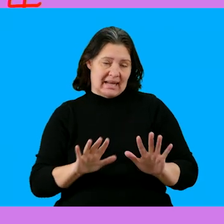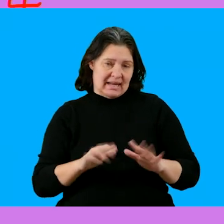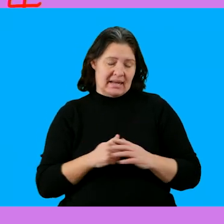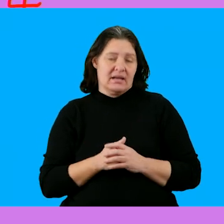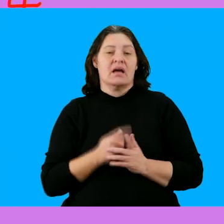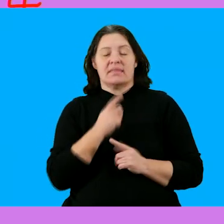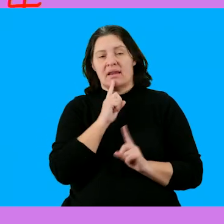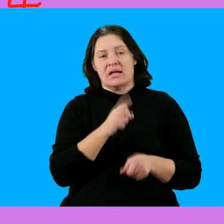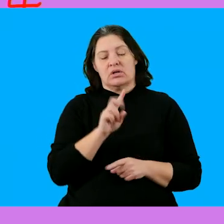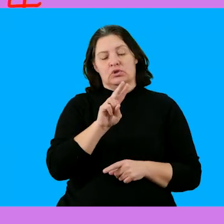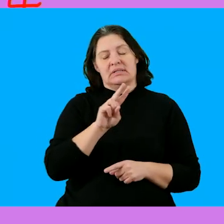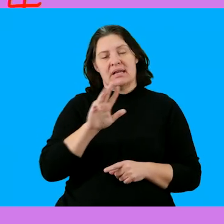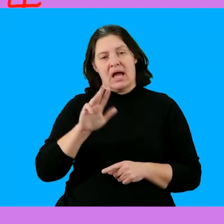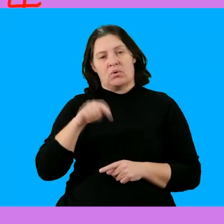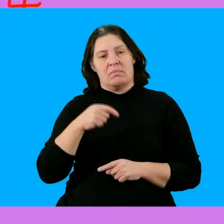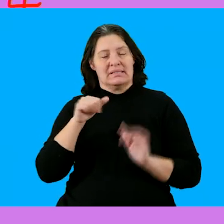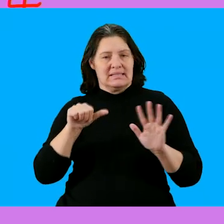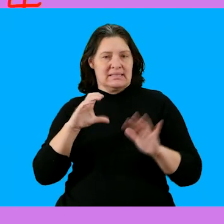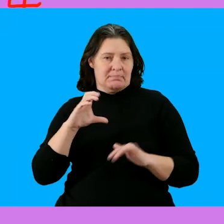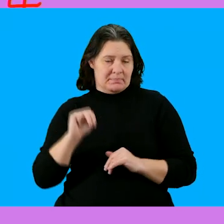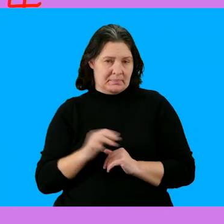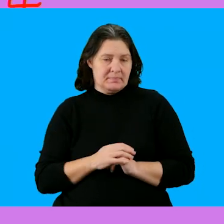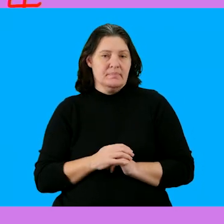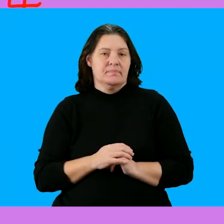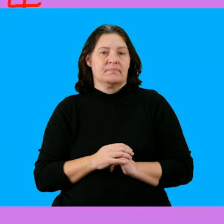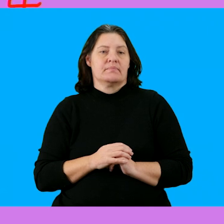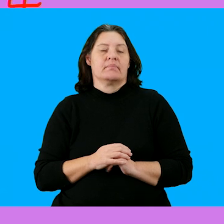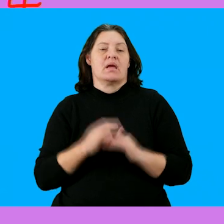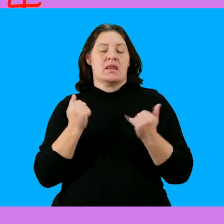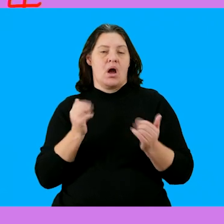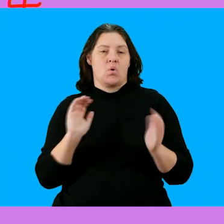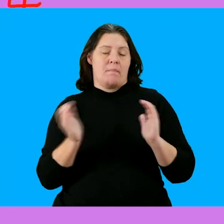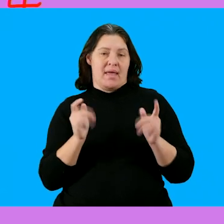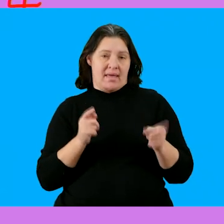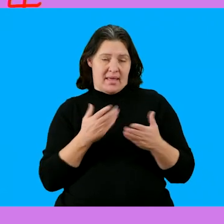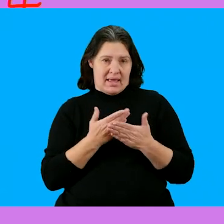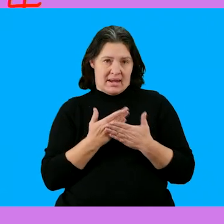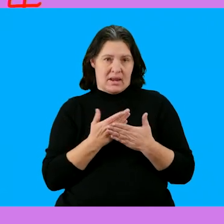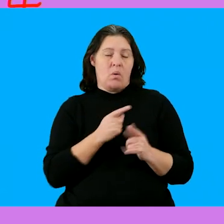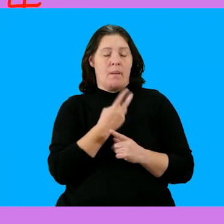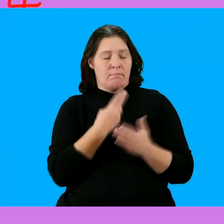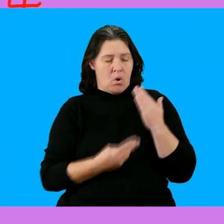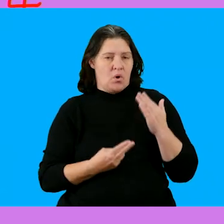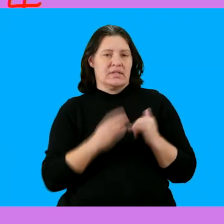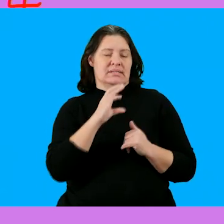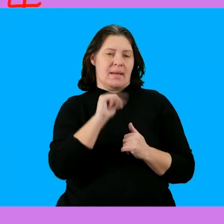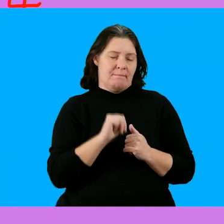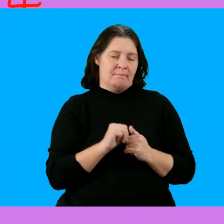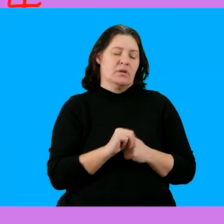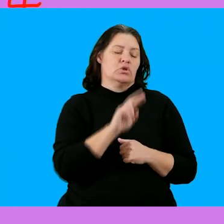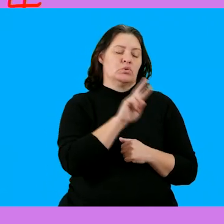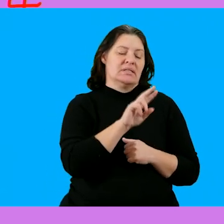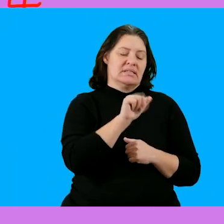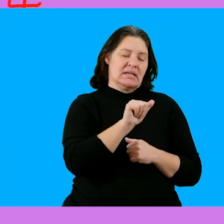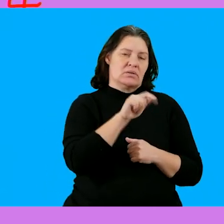it by 10. So I got to an answer of 29.6 centimeters. So now I could compare the two now because both is in centimeters.